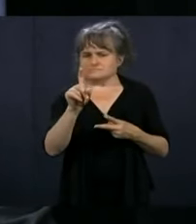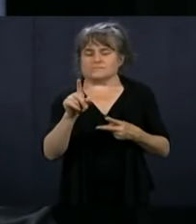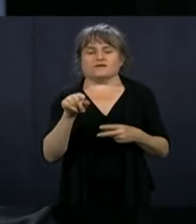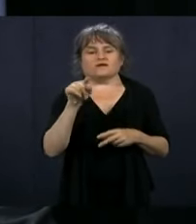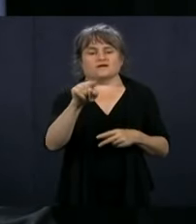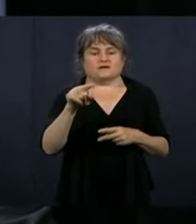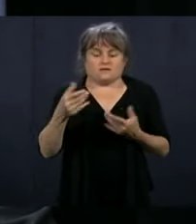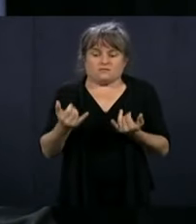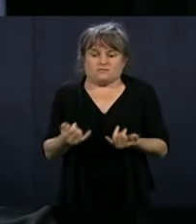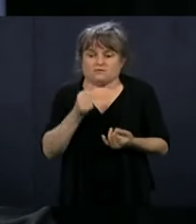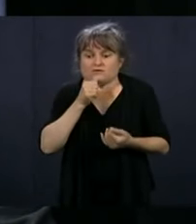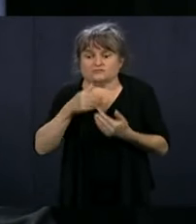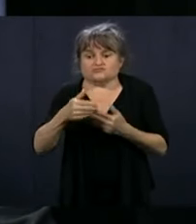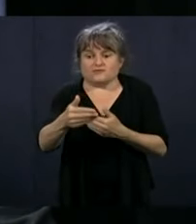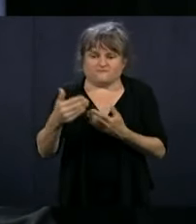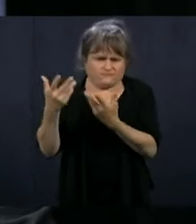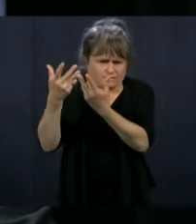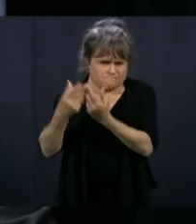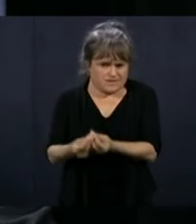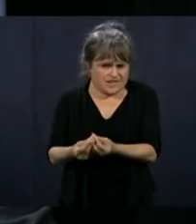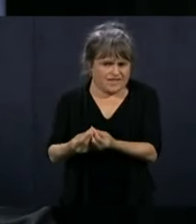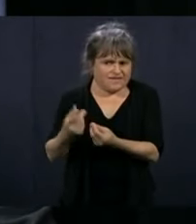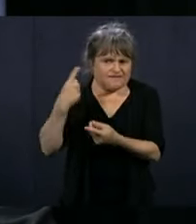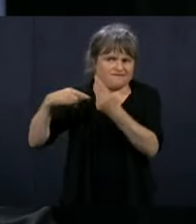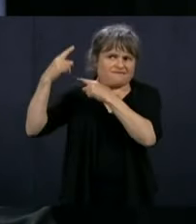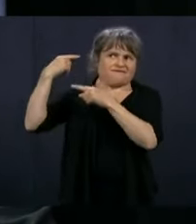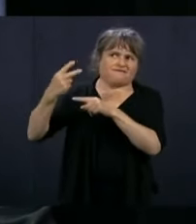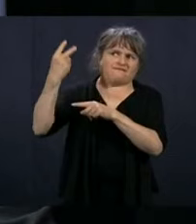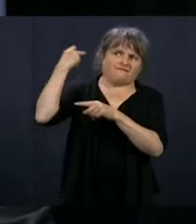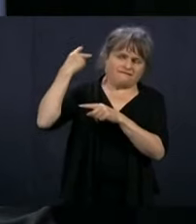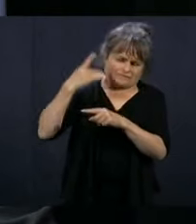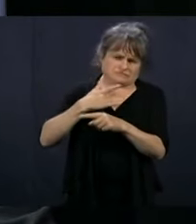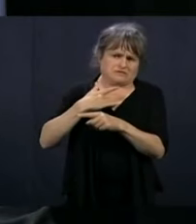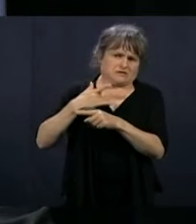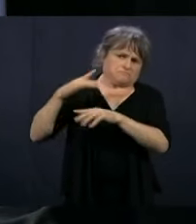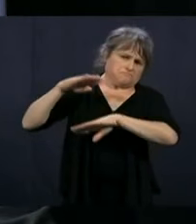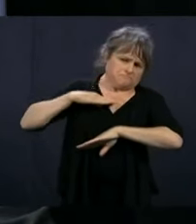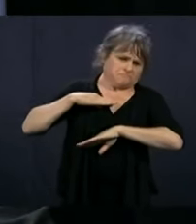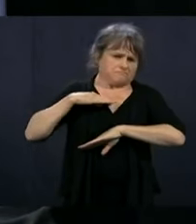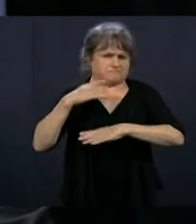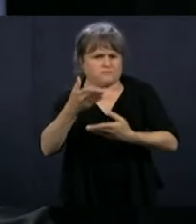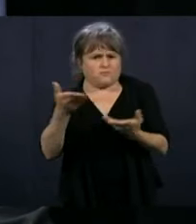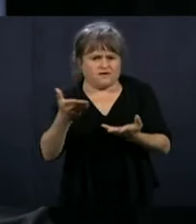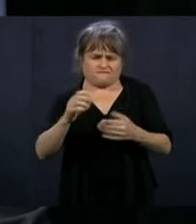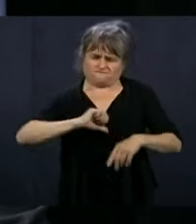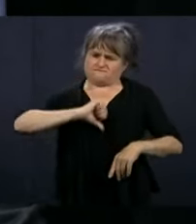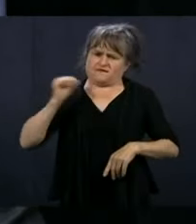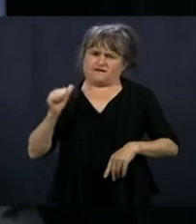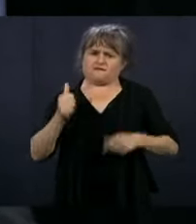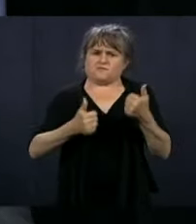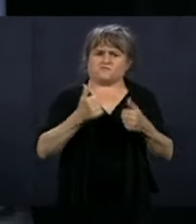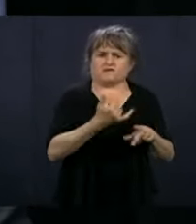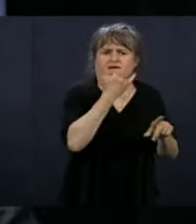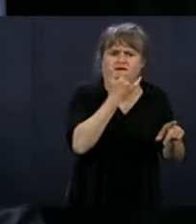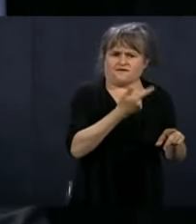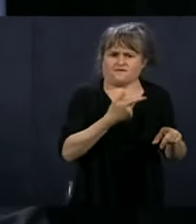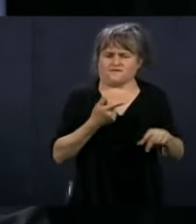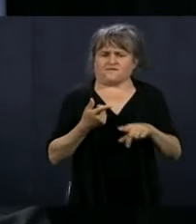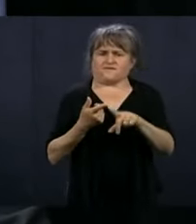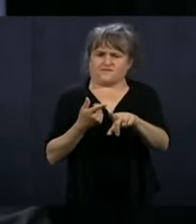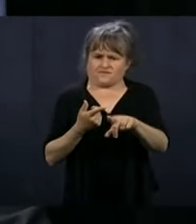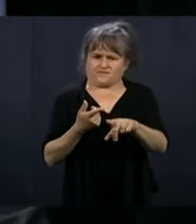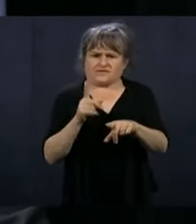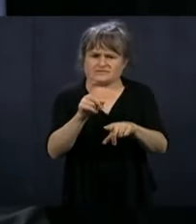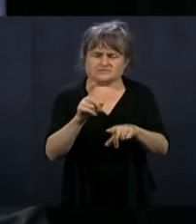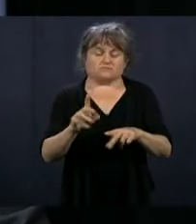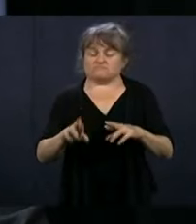Now the numbers in the last 88 days, what you did the best and what you did the worst. Oh, listen, I'm going to let